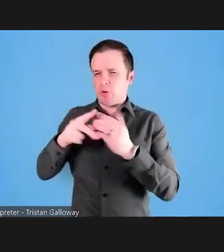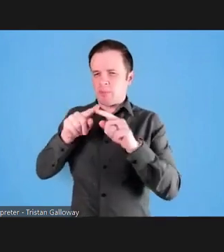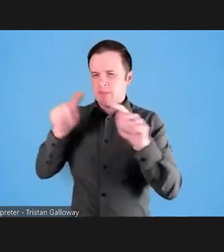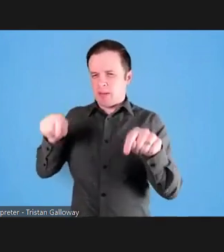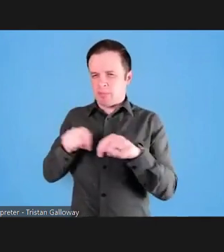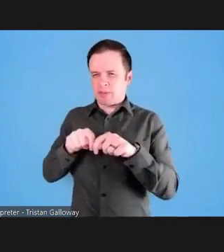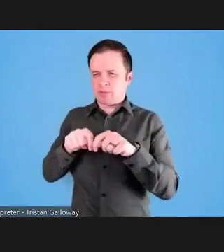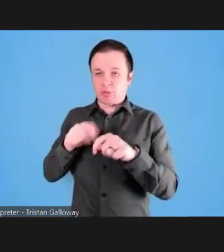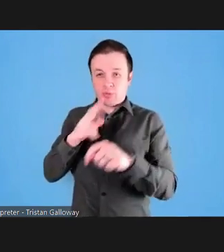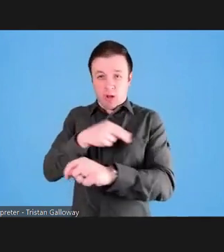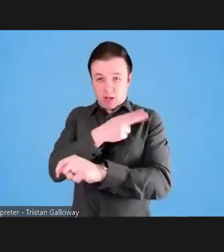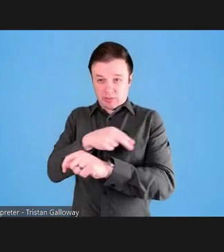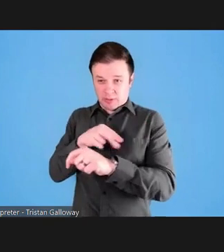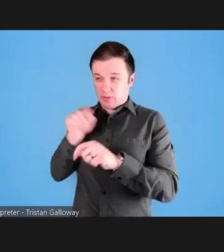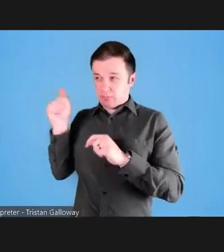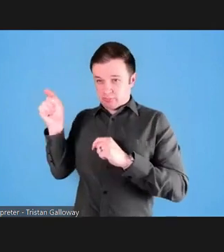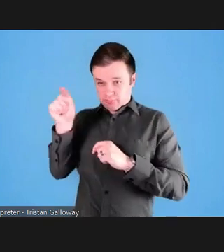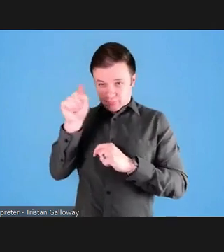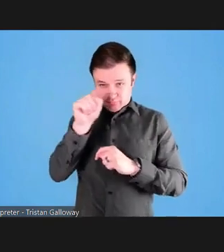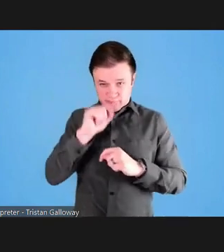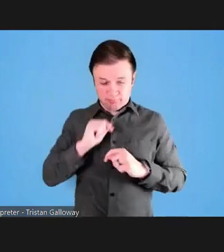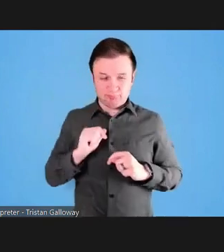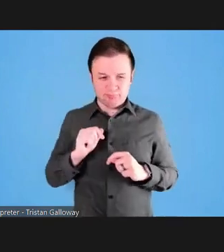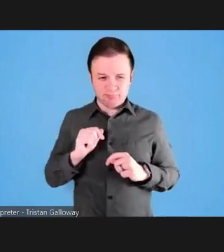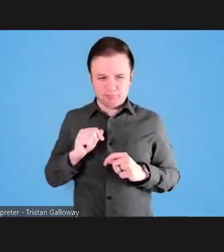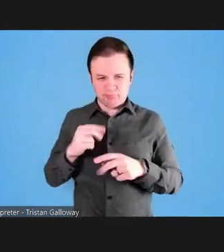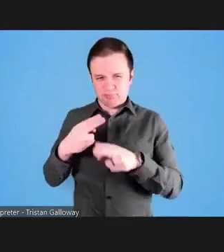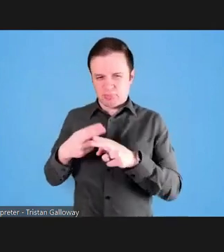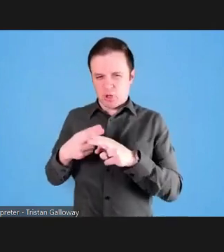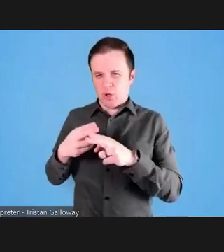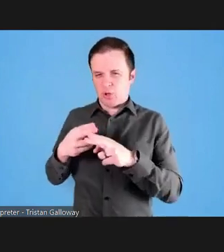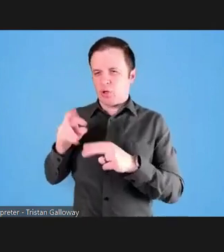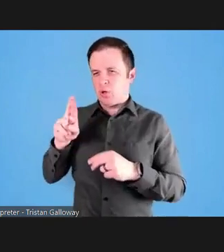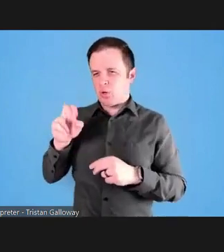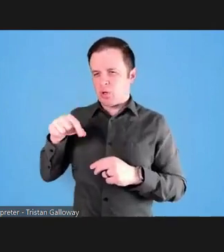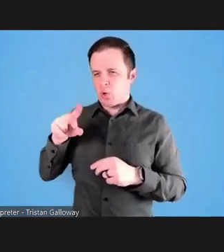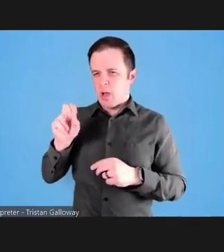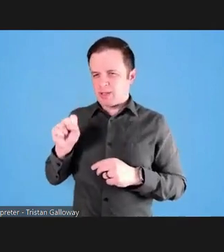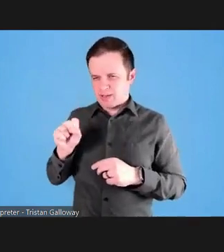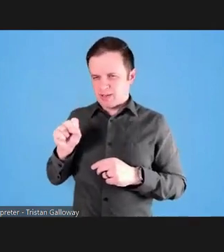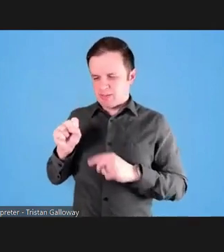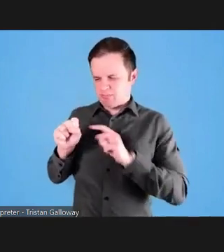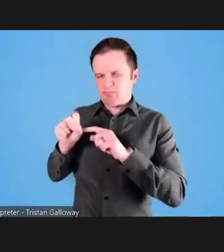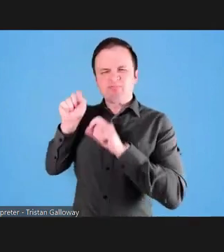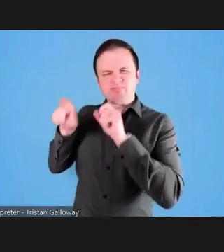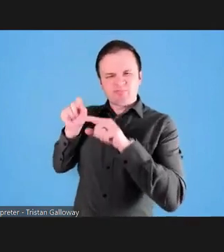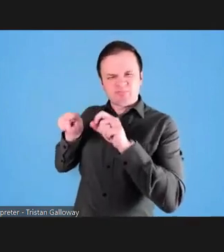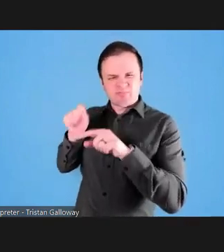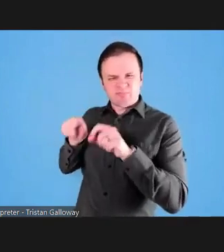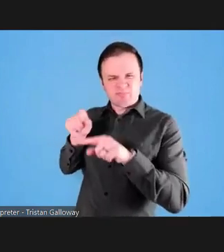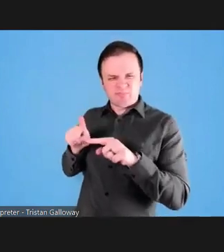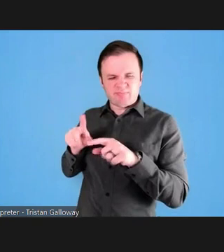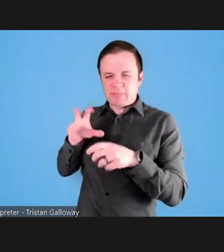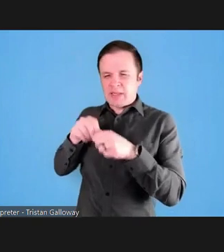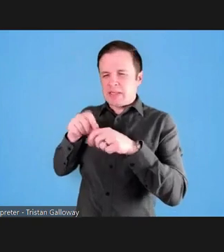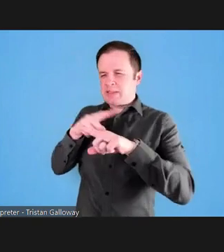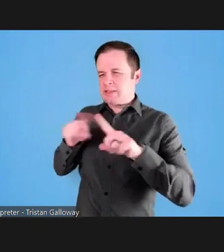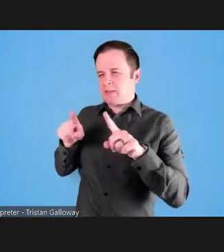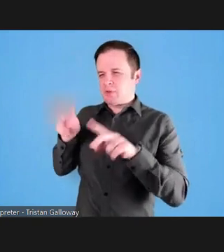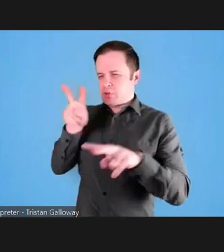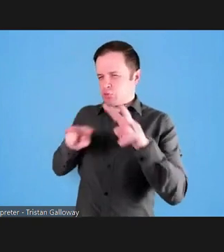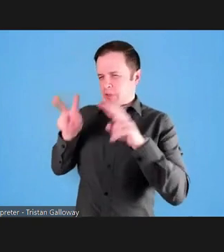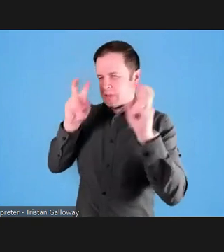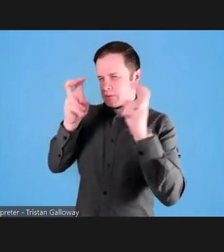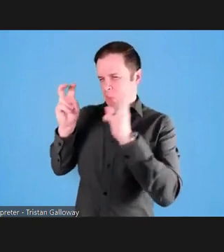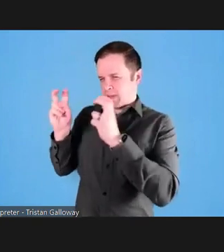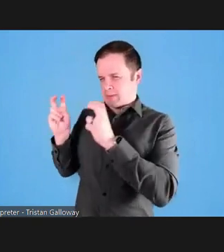of questions that are called requests, which are categorized into the various newborn hearing screening